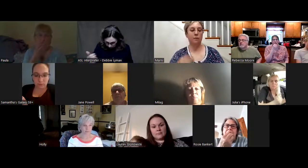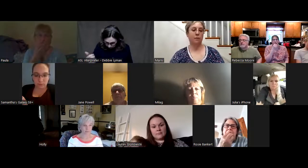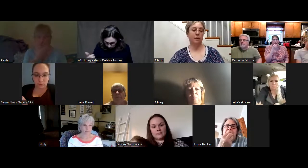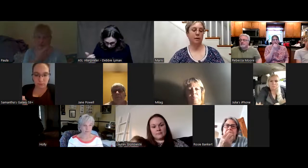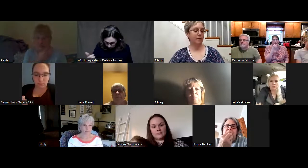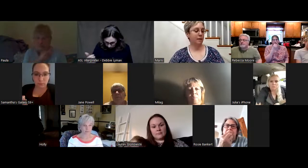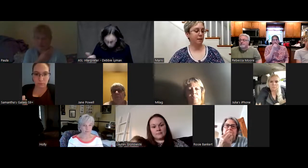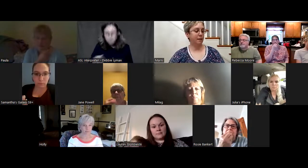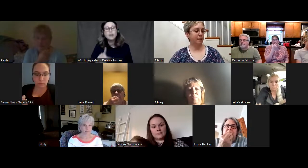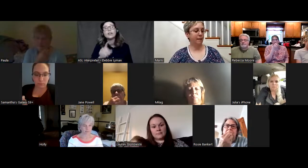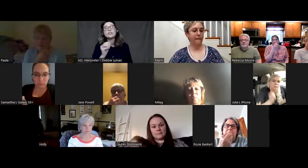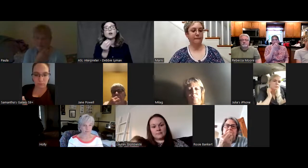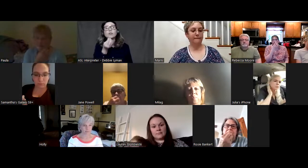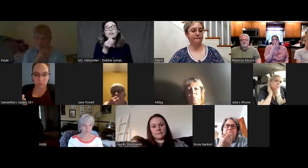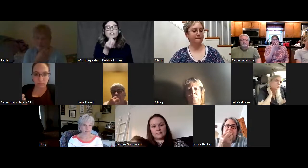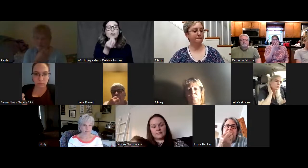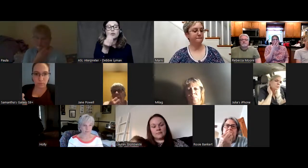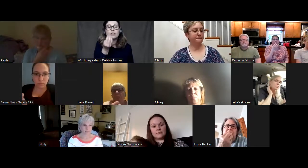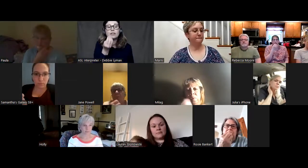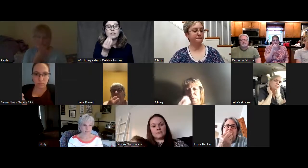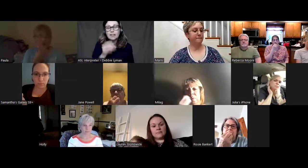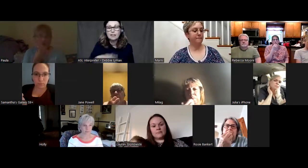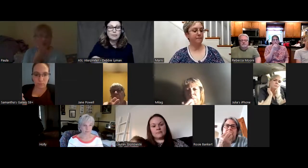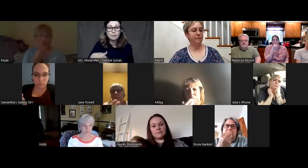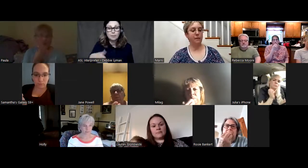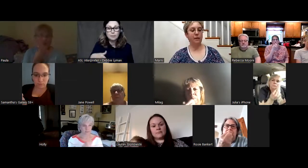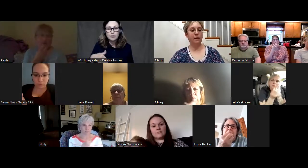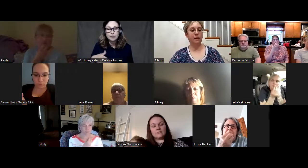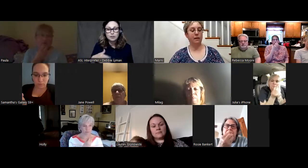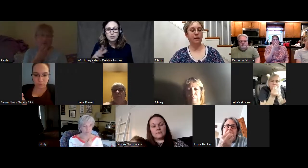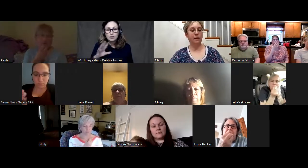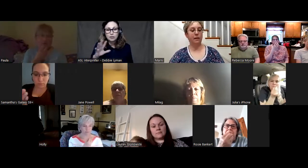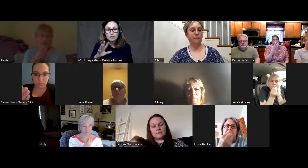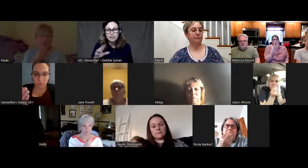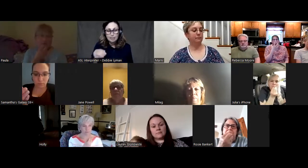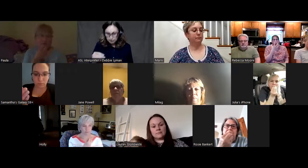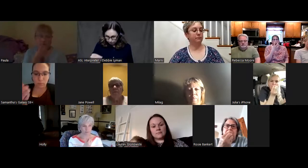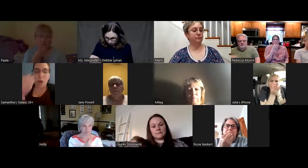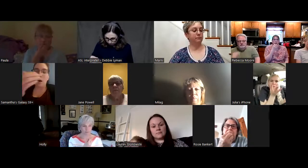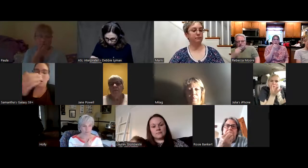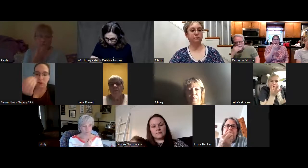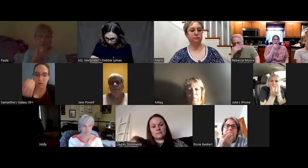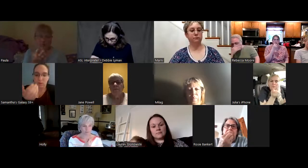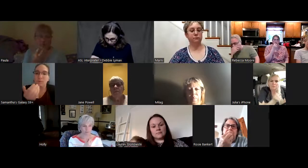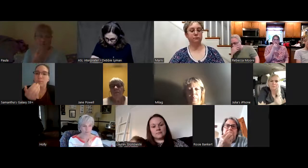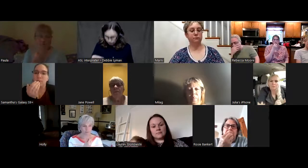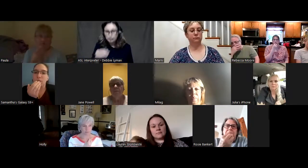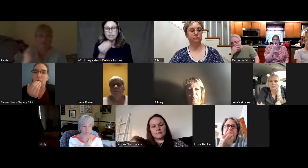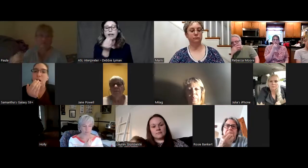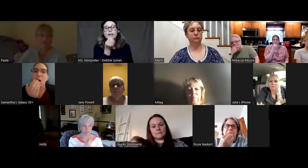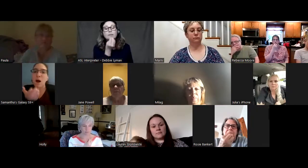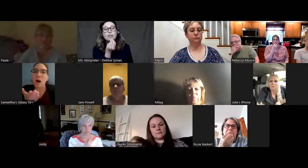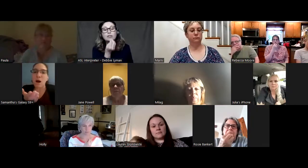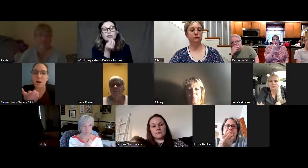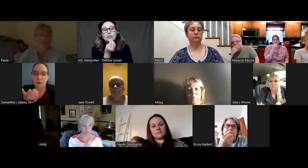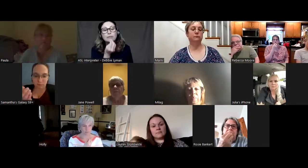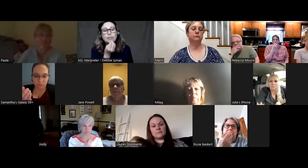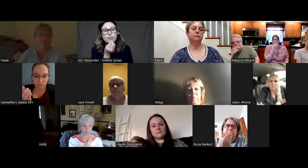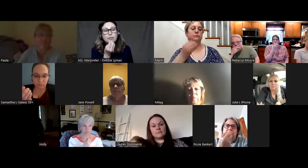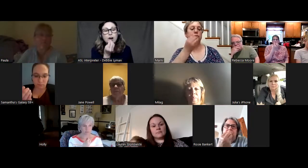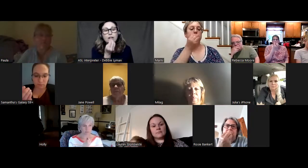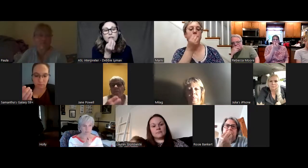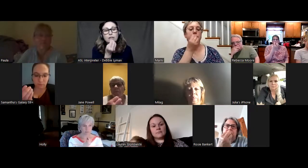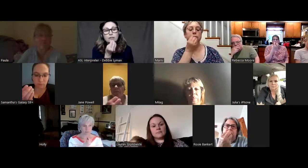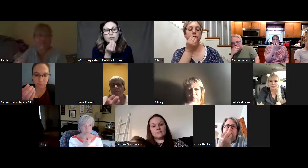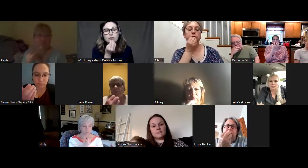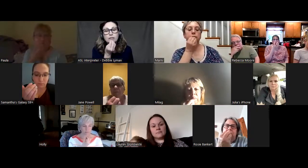like this. Oh, no, they don't. So the picture's a little deceptive because you have to really look at it. So your